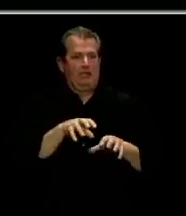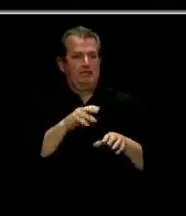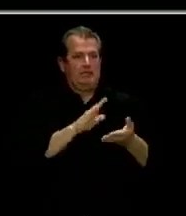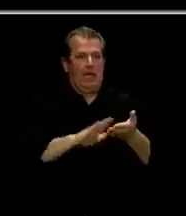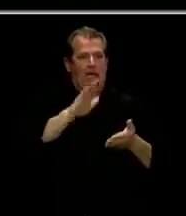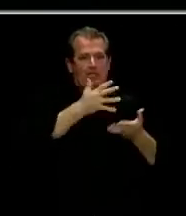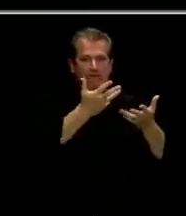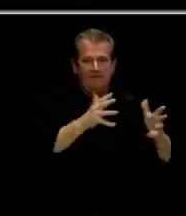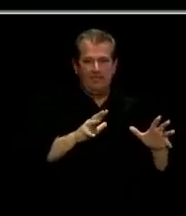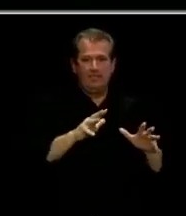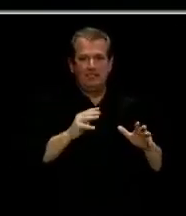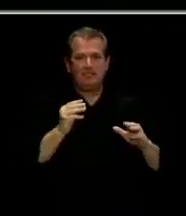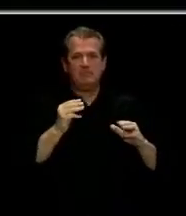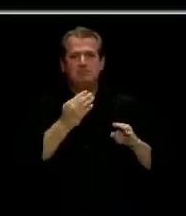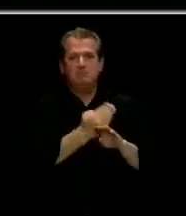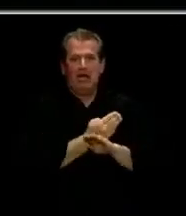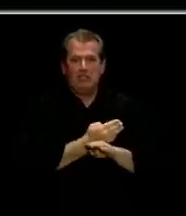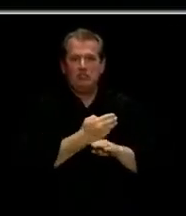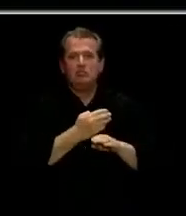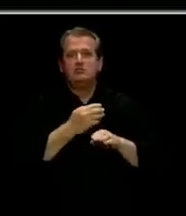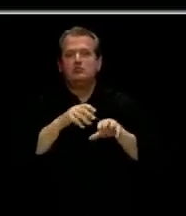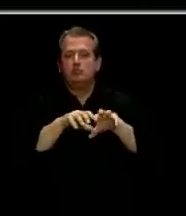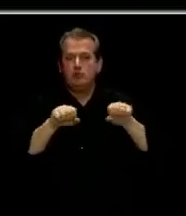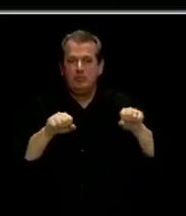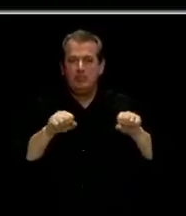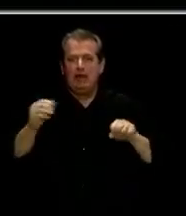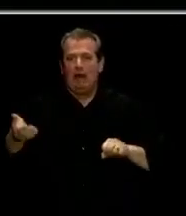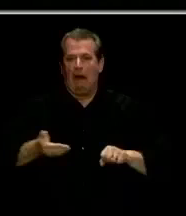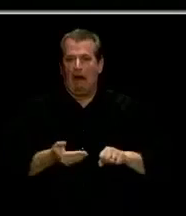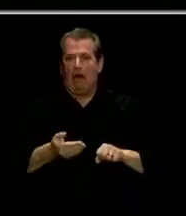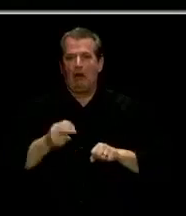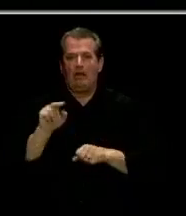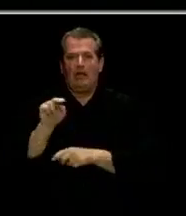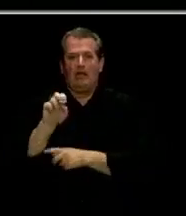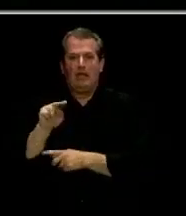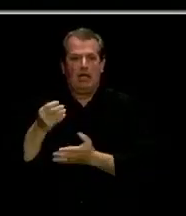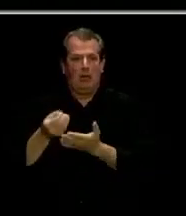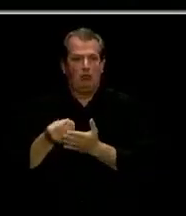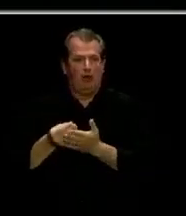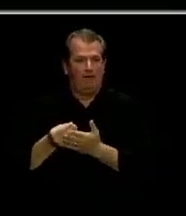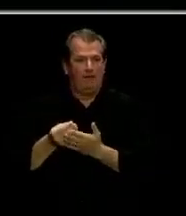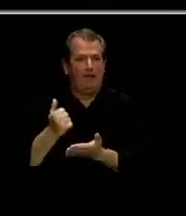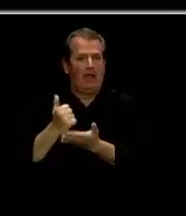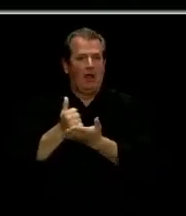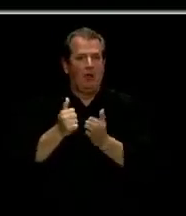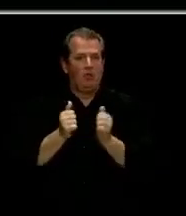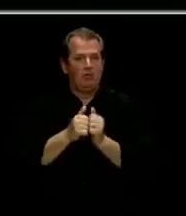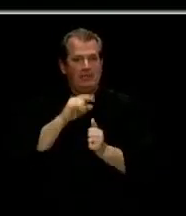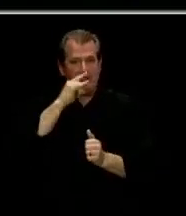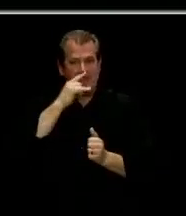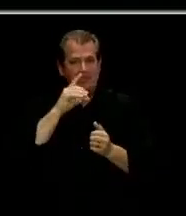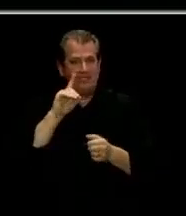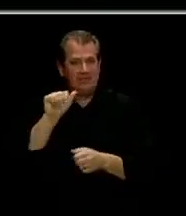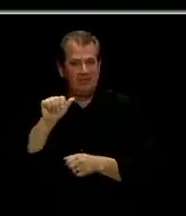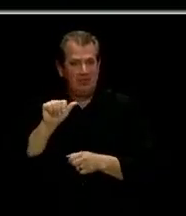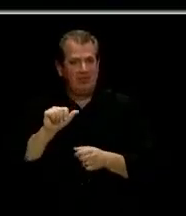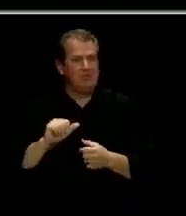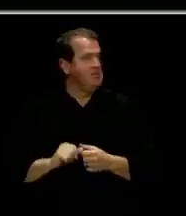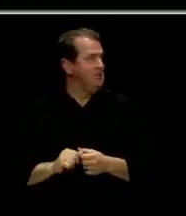master's degree, getting hired at a local nonprofit serving kids with disabilities, and then